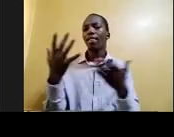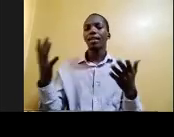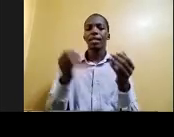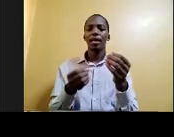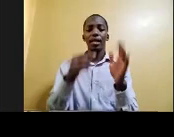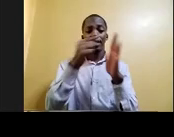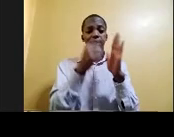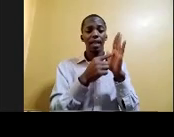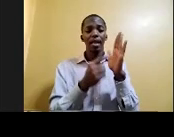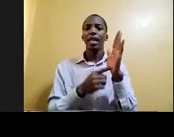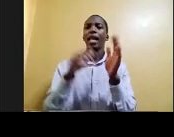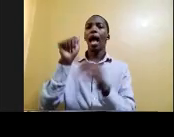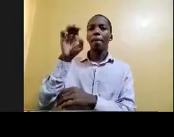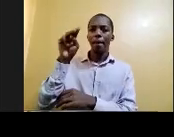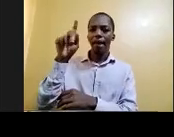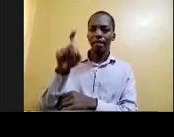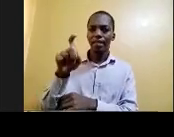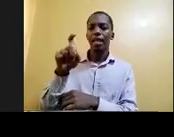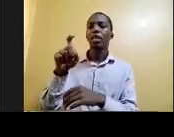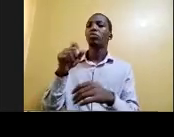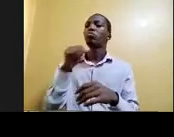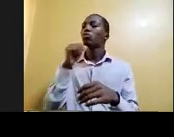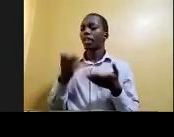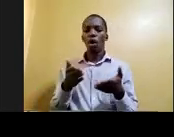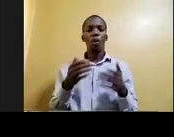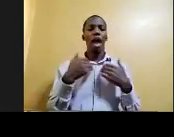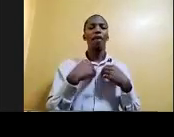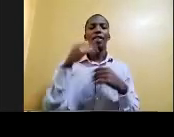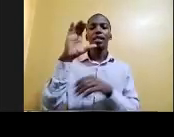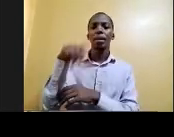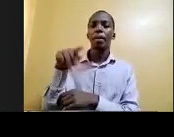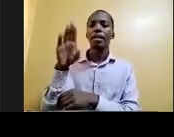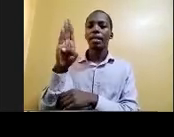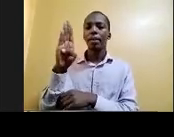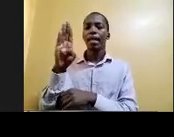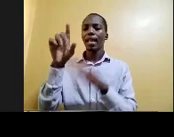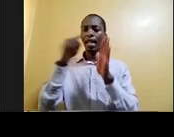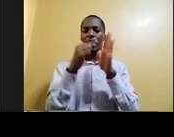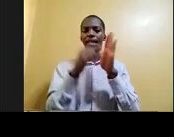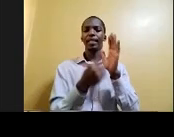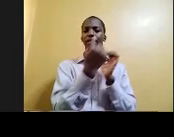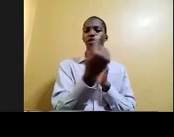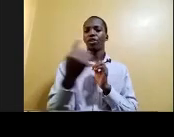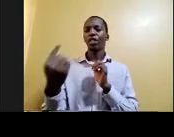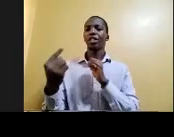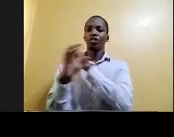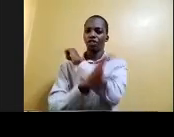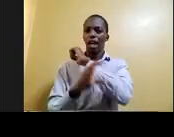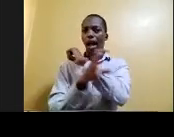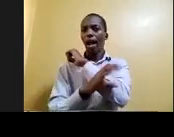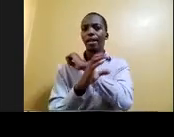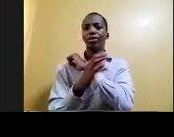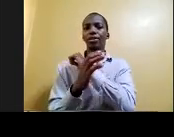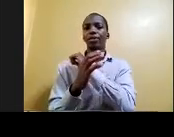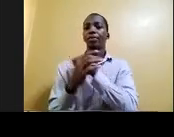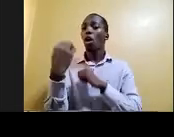unlike now when you can you've got your CB lists within each country. And very important to bear in mind is that only